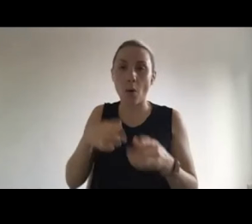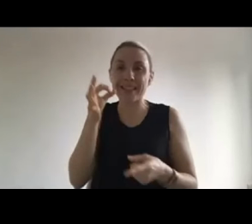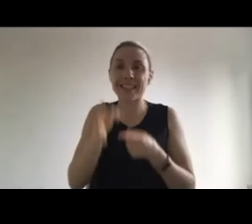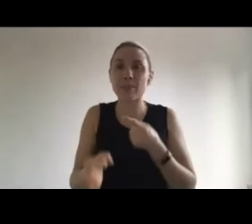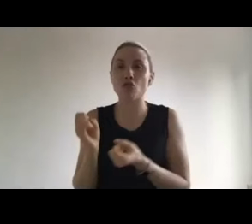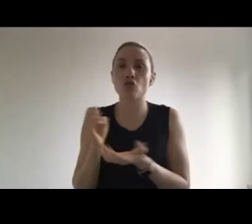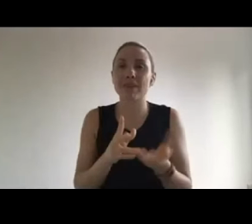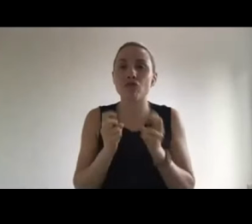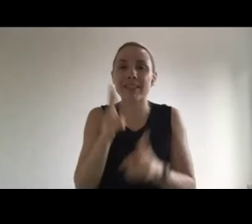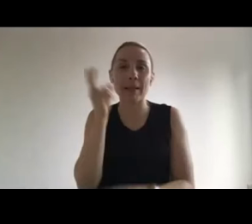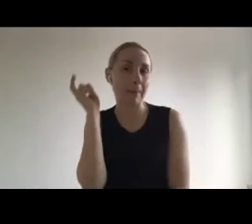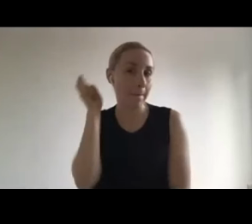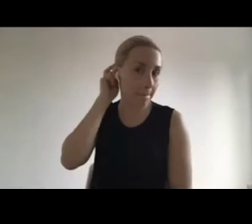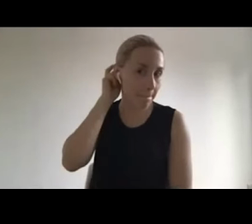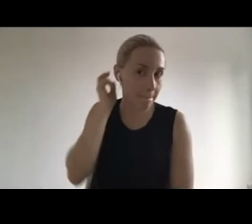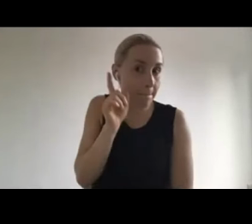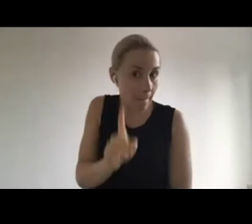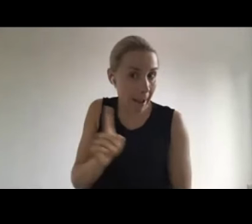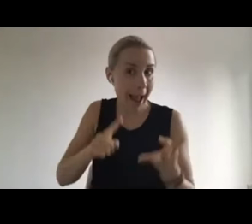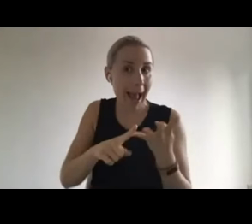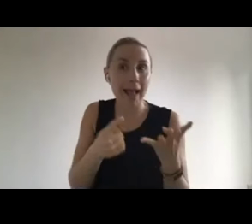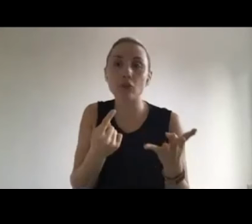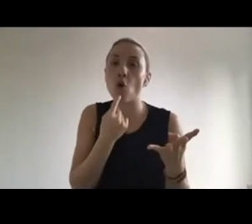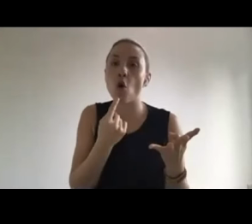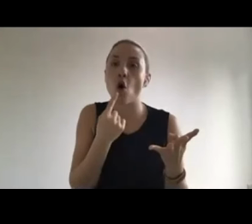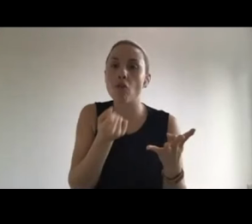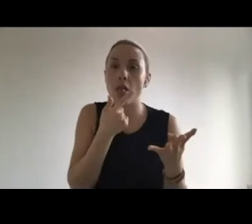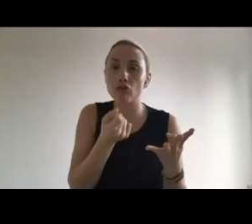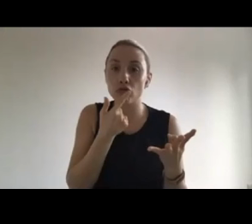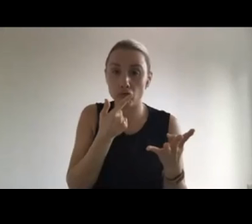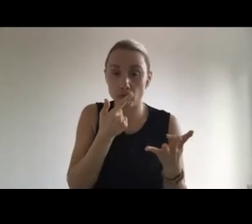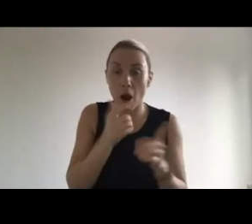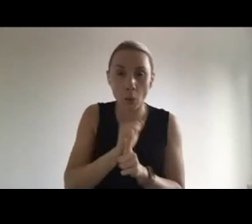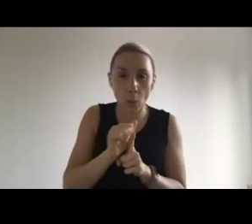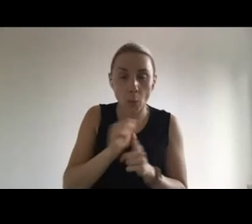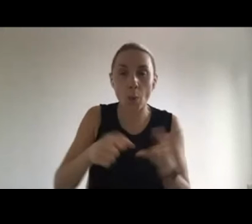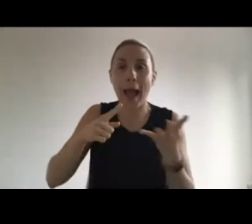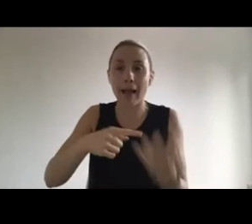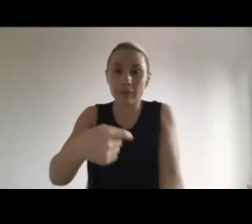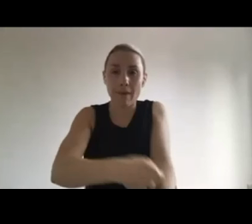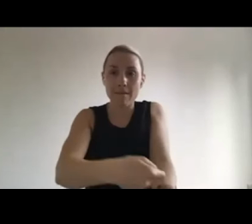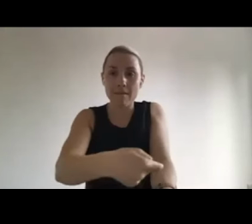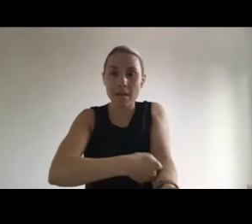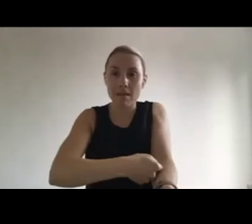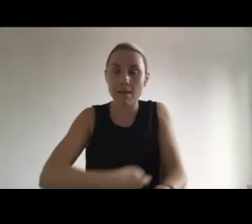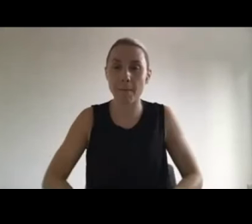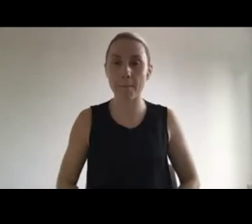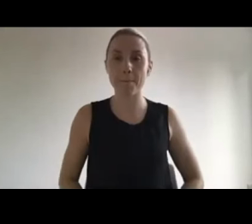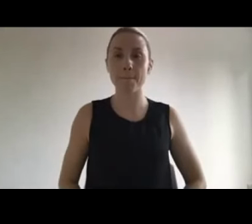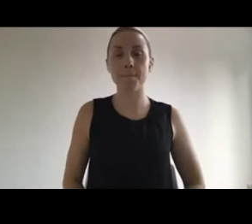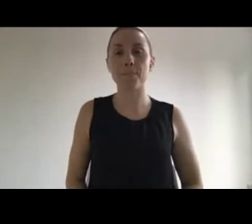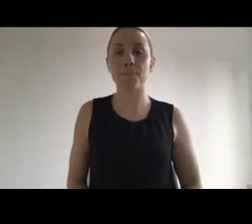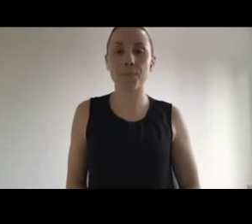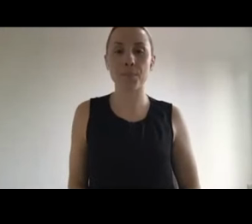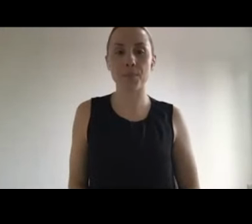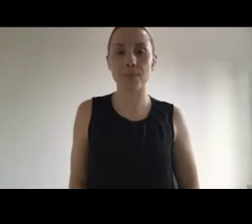also oral drugs in development and IV drugs. Looking at the